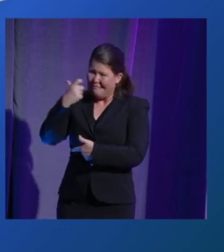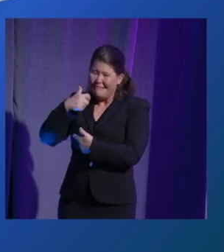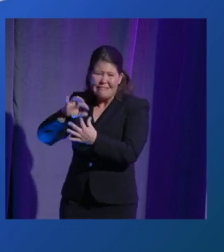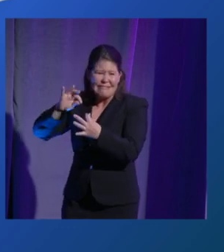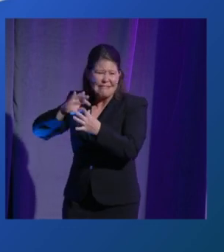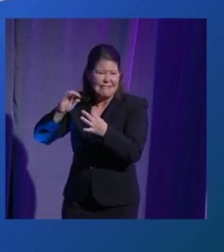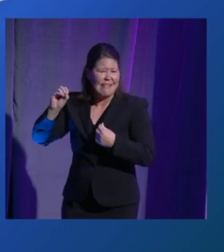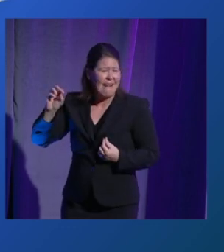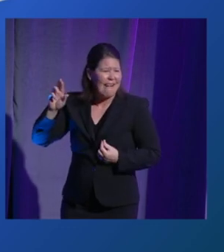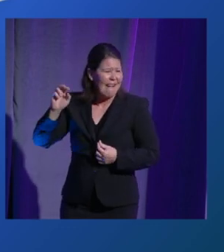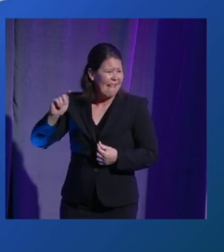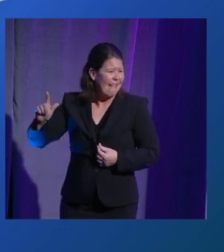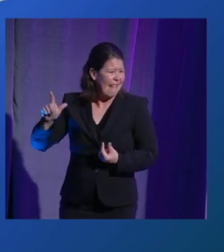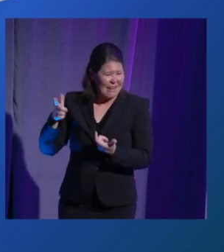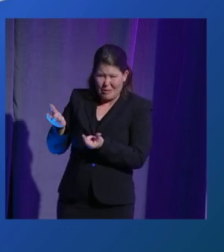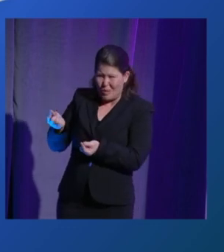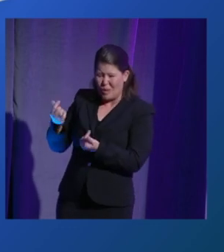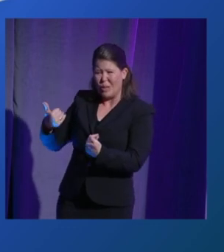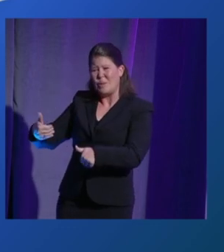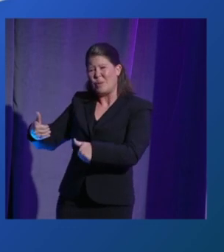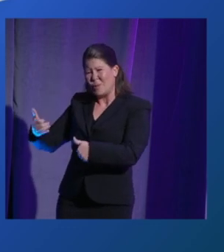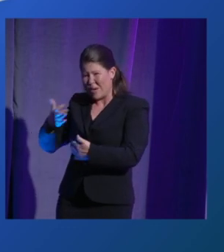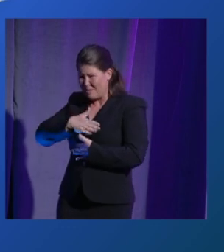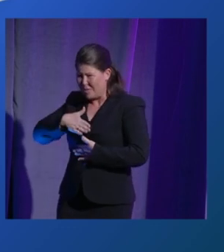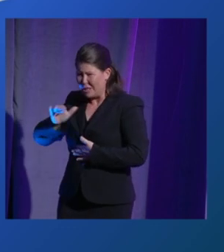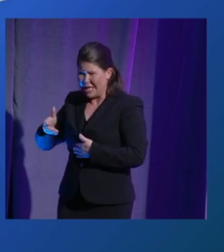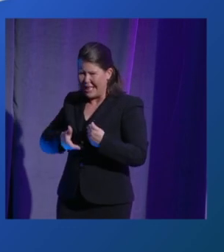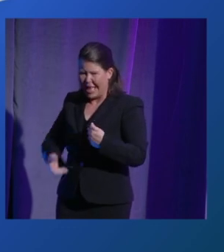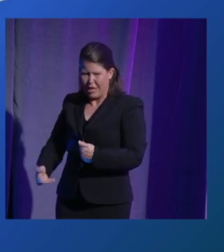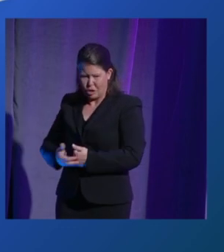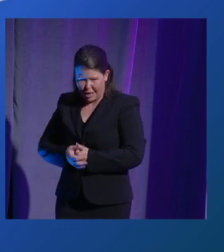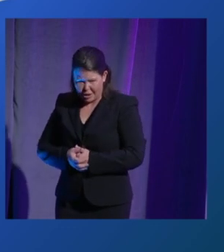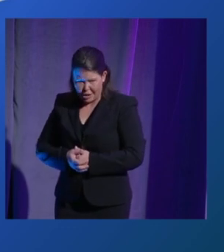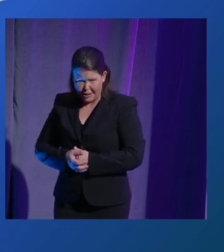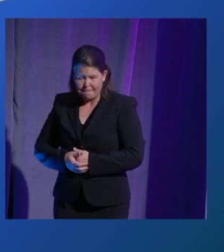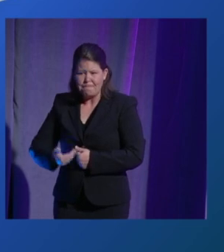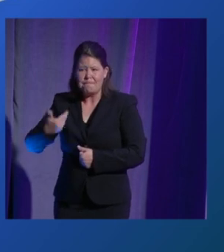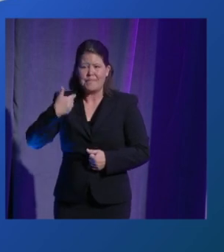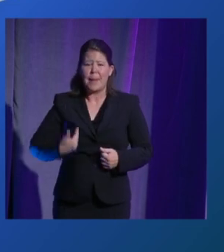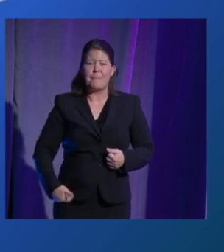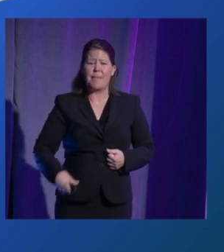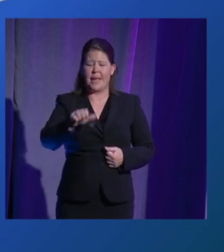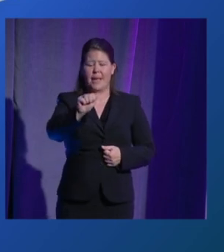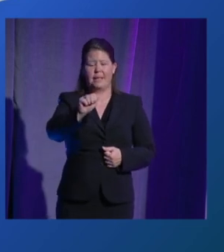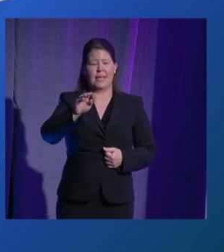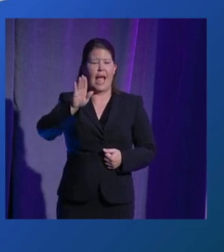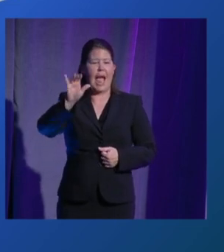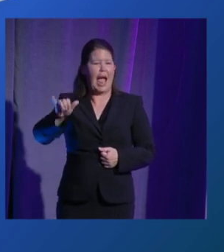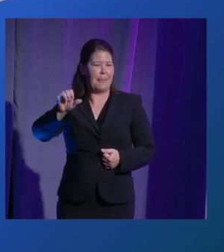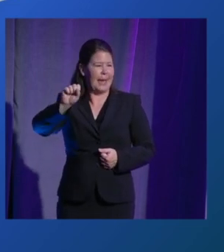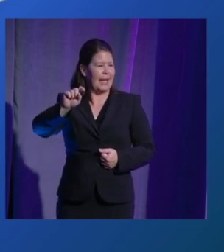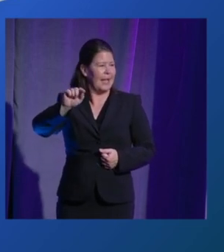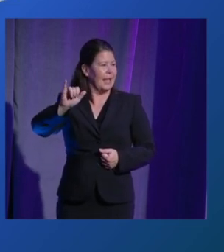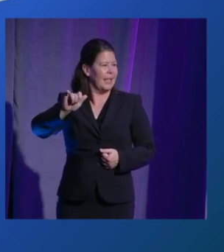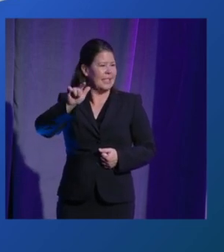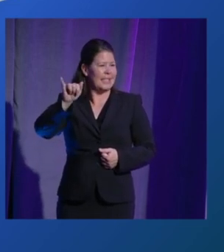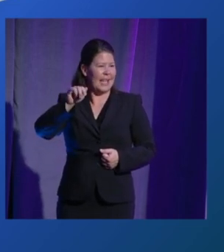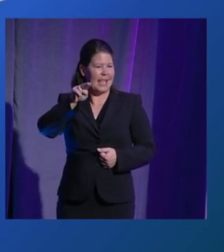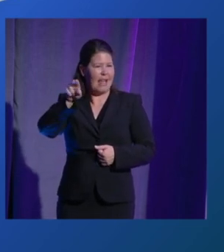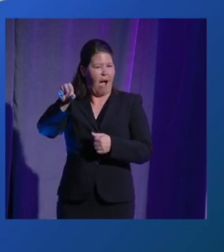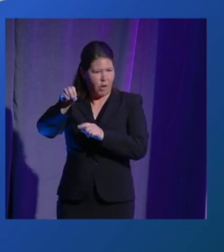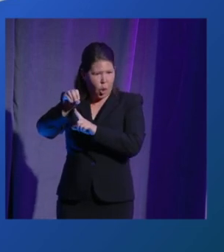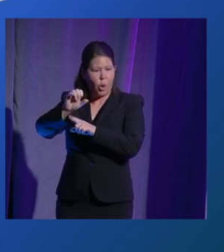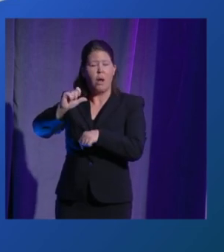oid um so I'm Abby Sanu I am an assistant professor of computer science here at St Louis University and a fellow of the Taylor